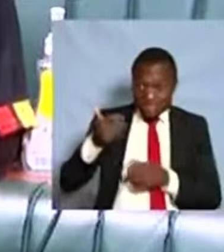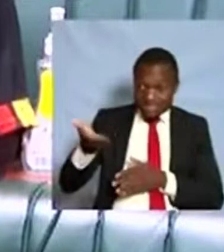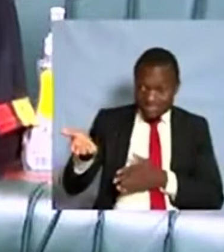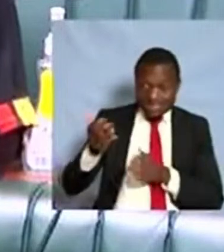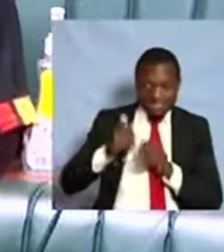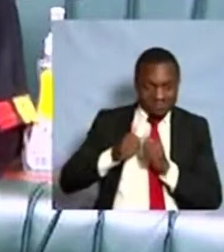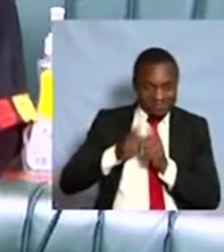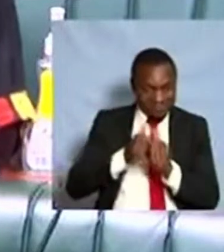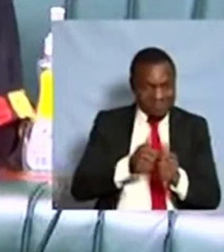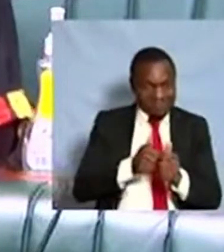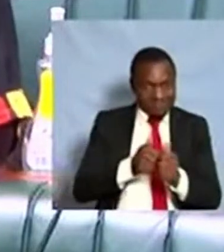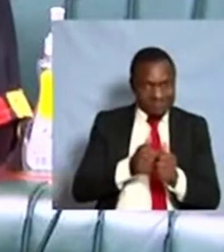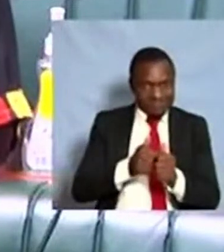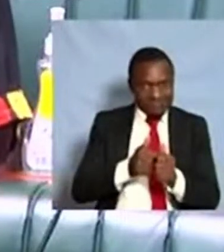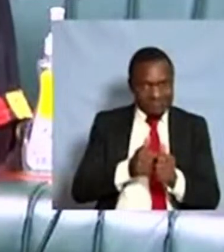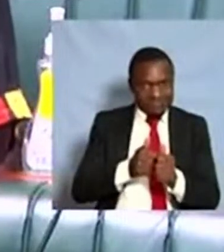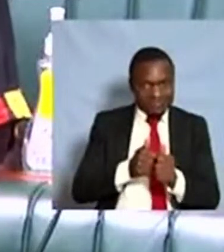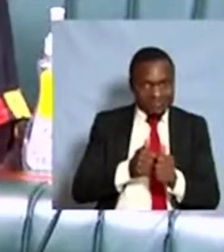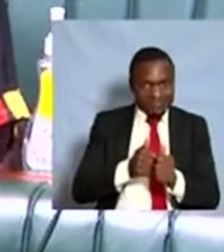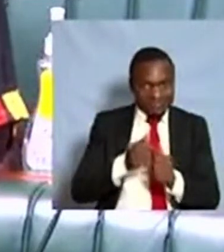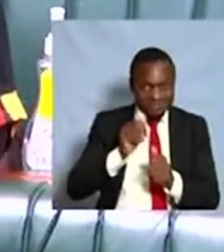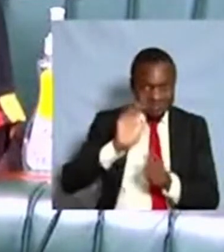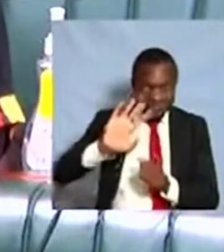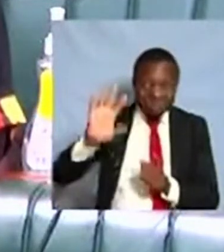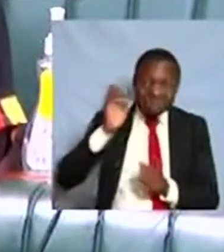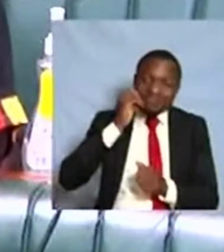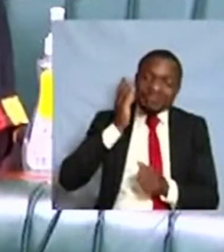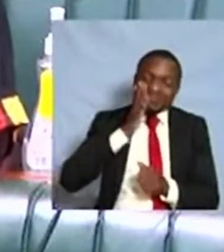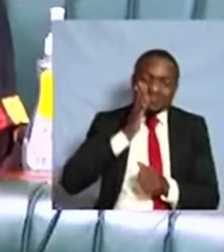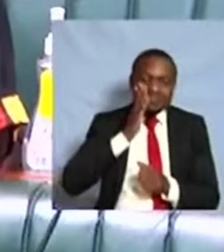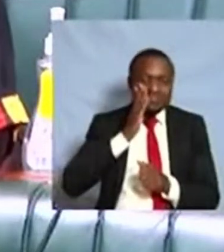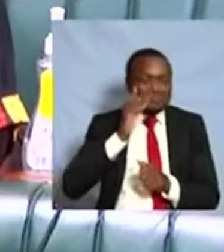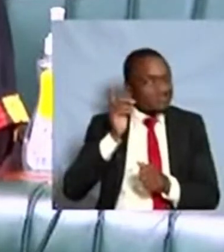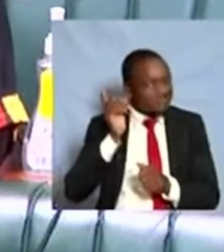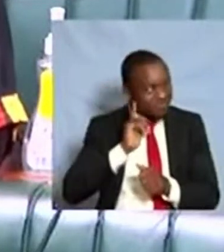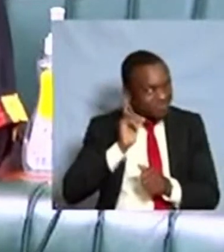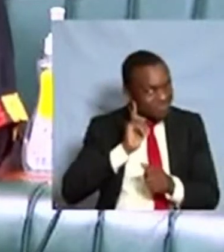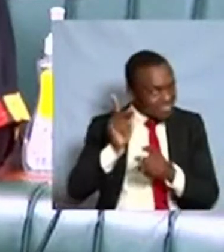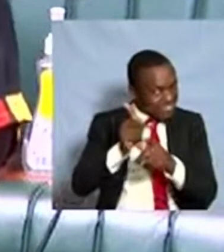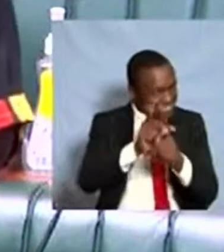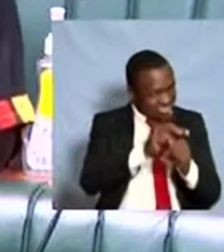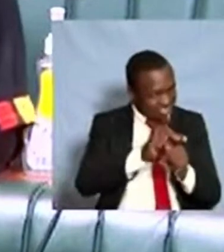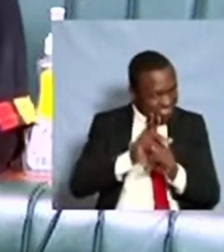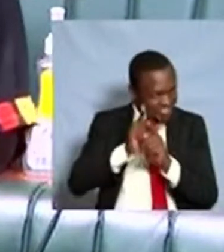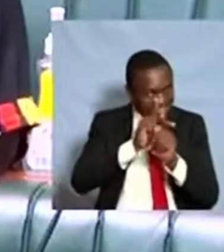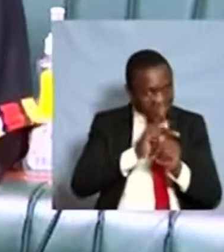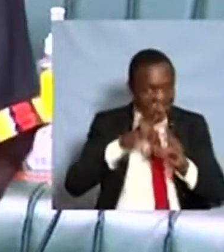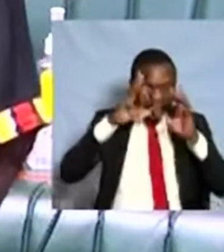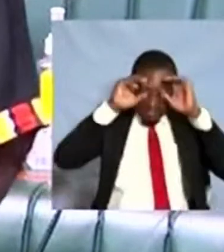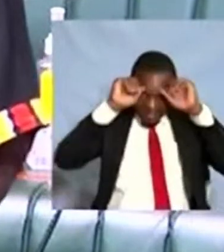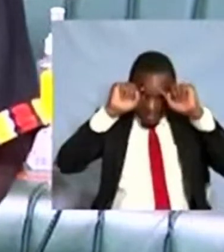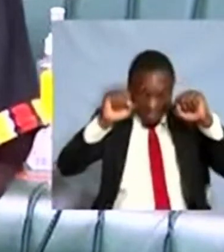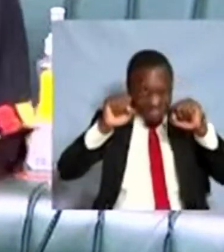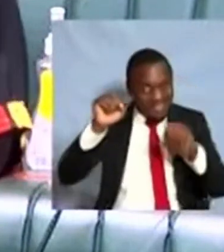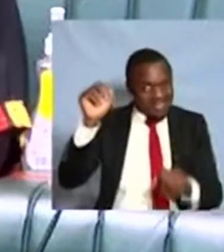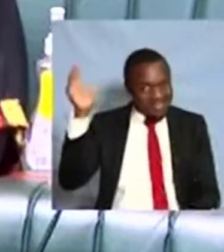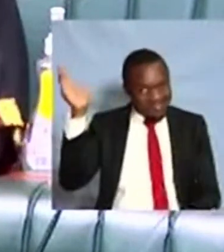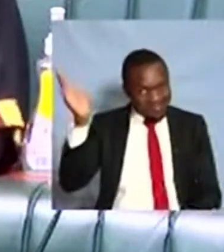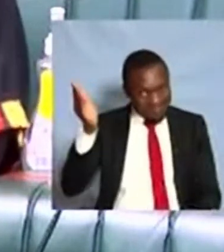from my house, listening carefully when the President addressed this great nation,